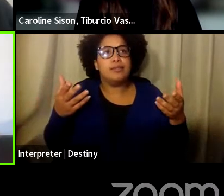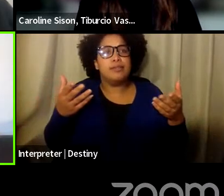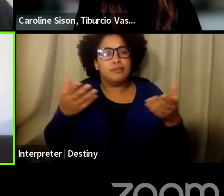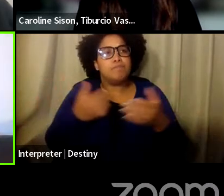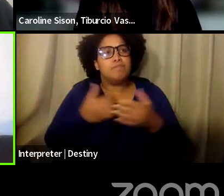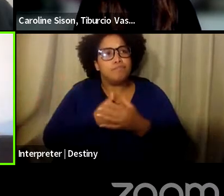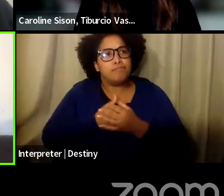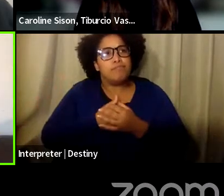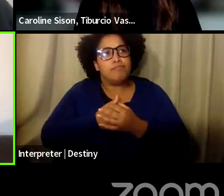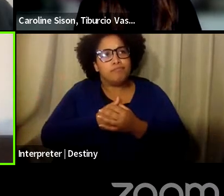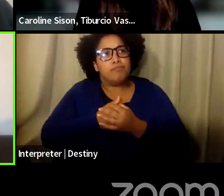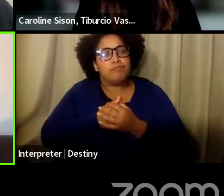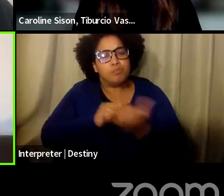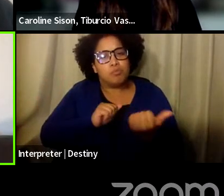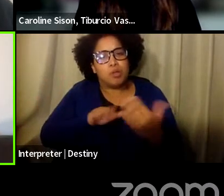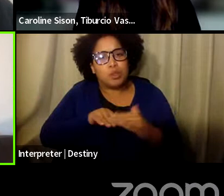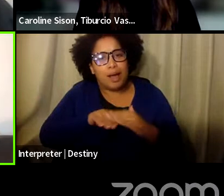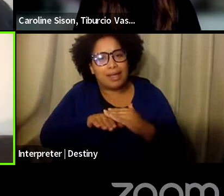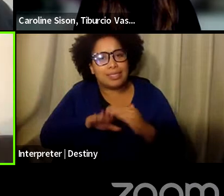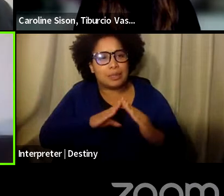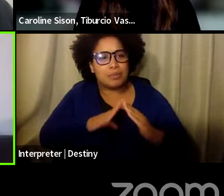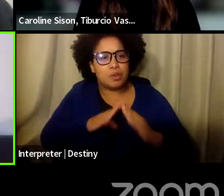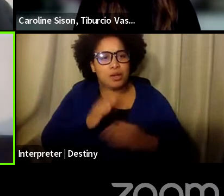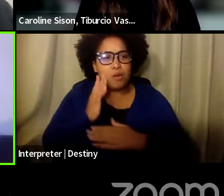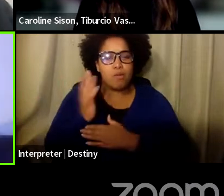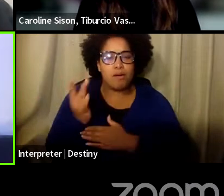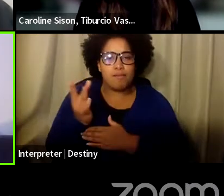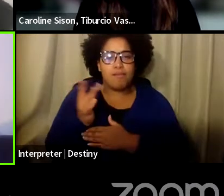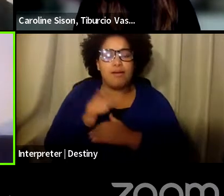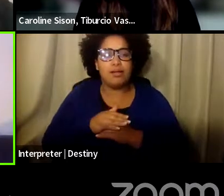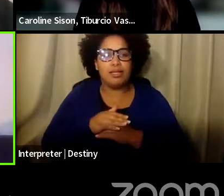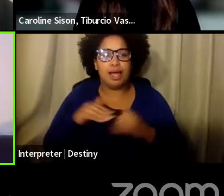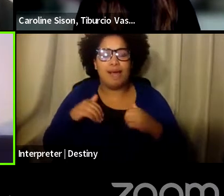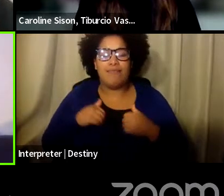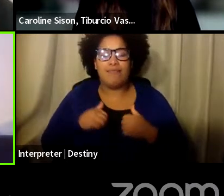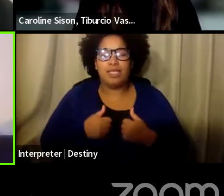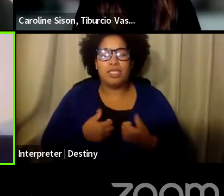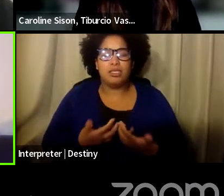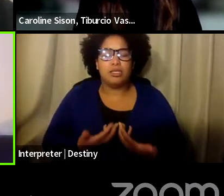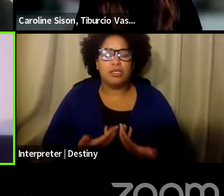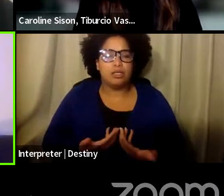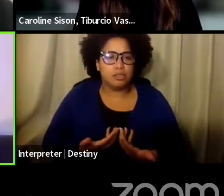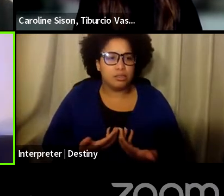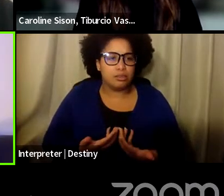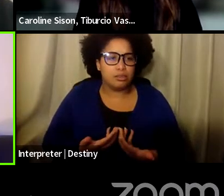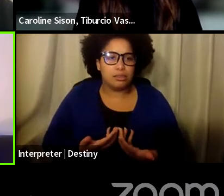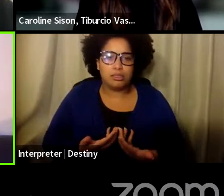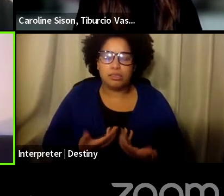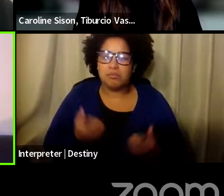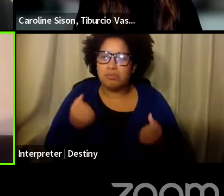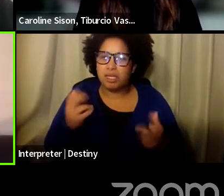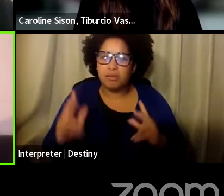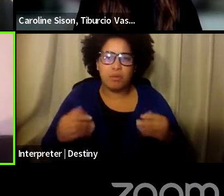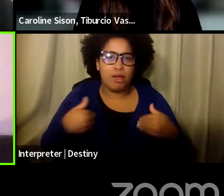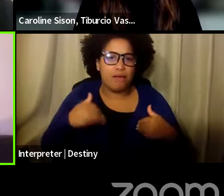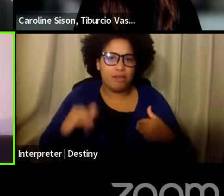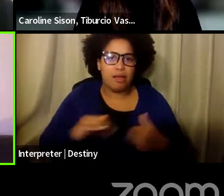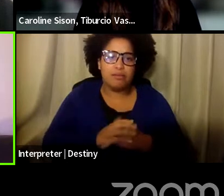to access the community, because again, the fatigue is rampant.